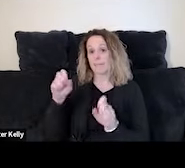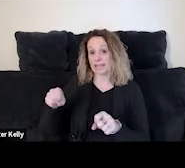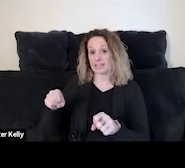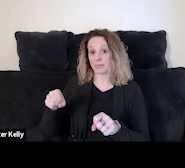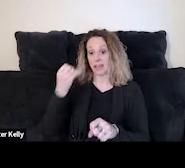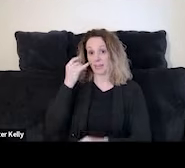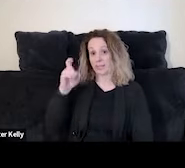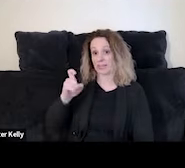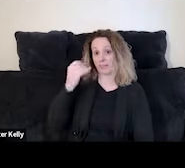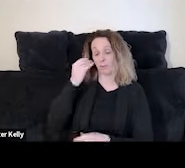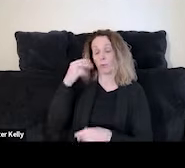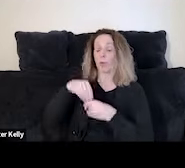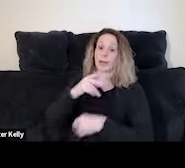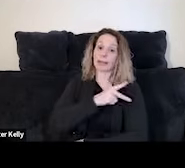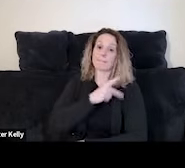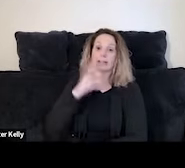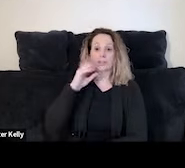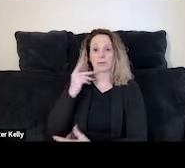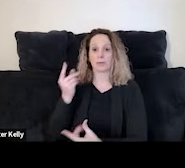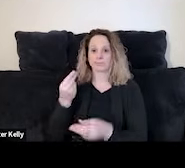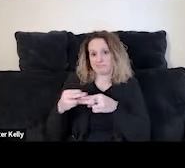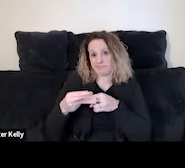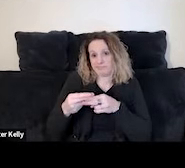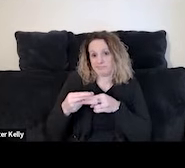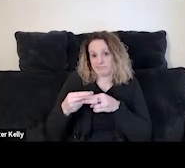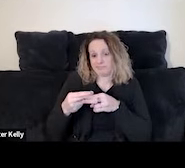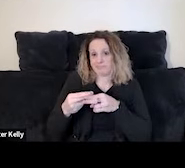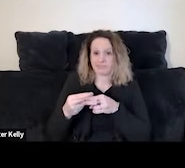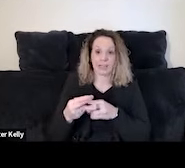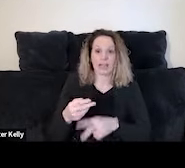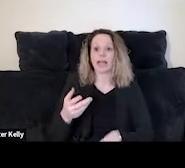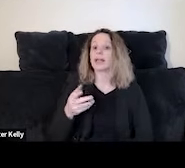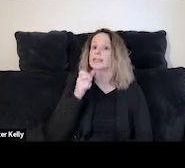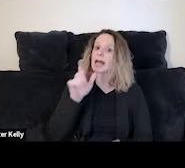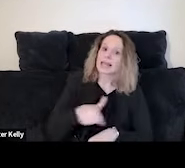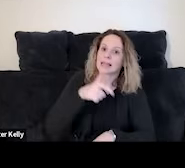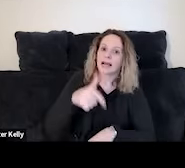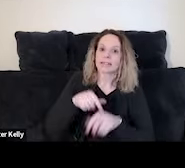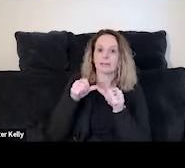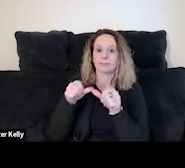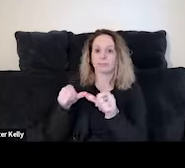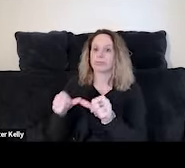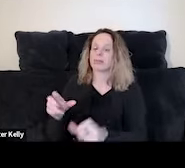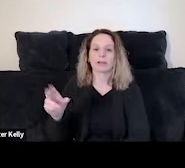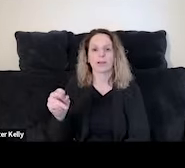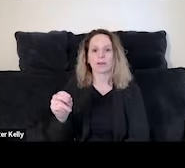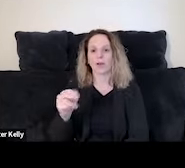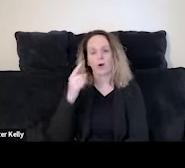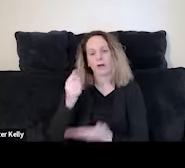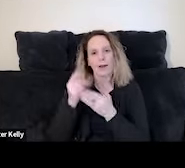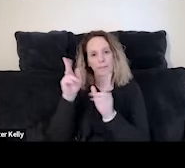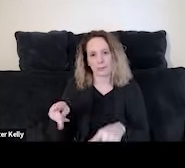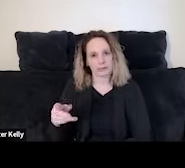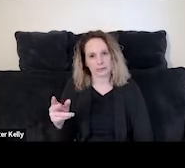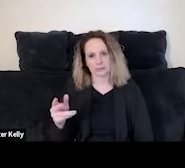an inpatient experience, that it is brief, it is episodic, it is not a long-term solution for helping this young